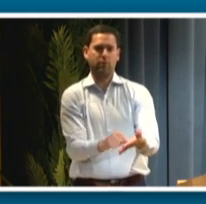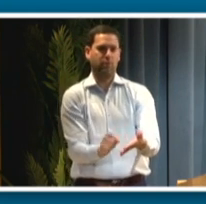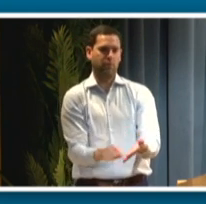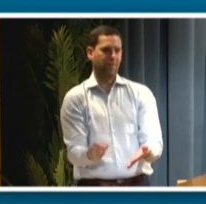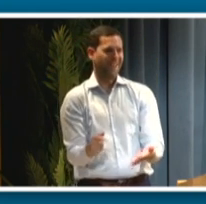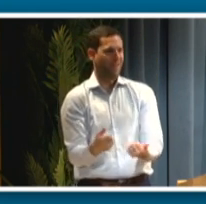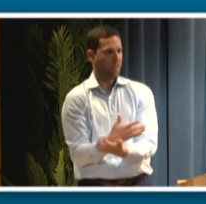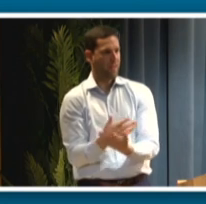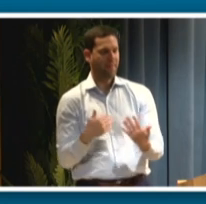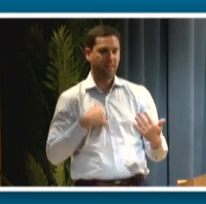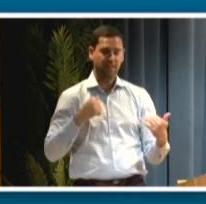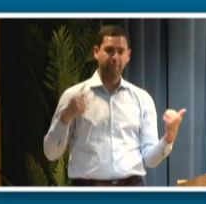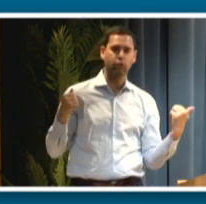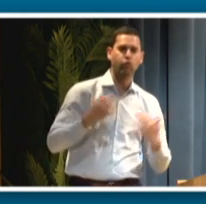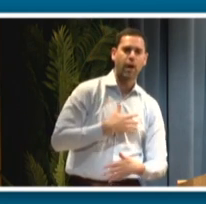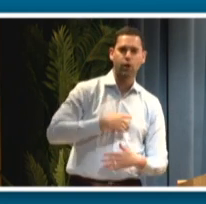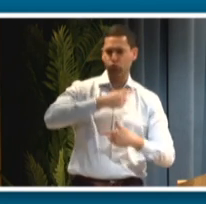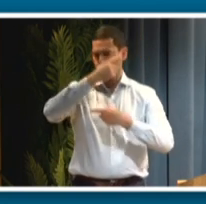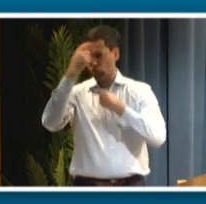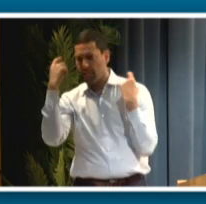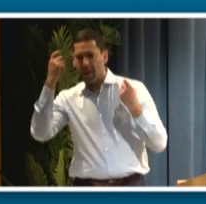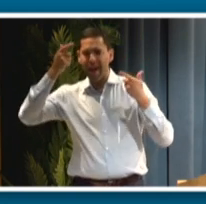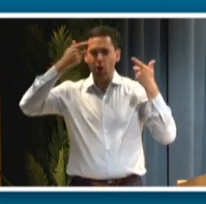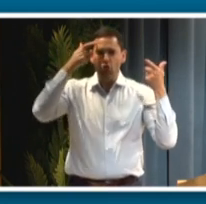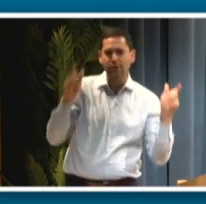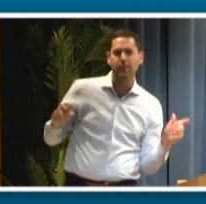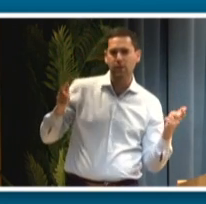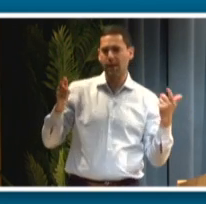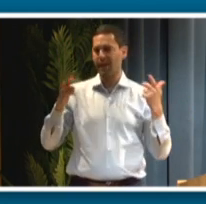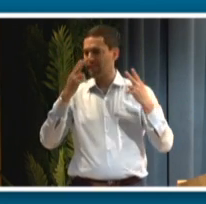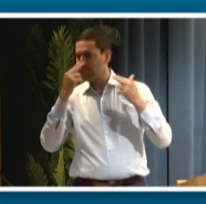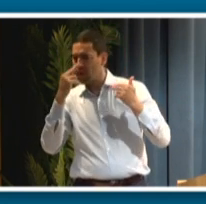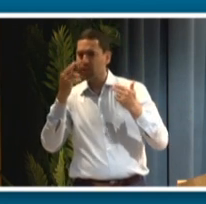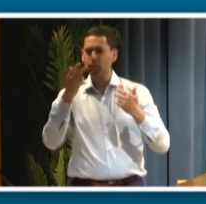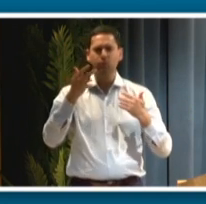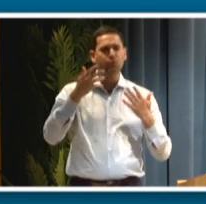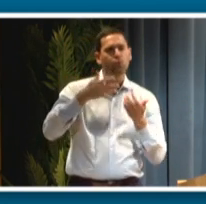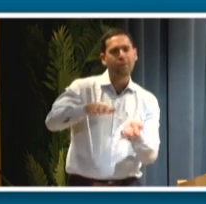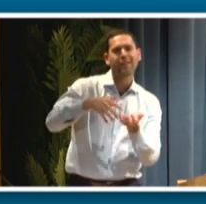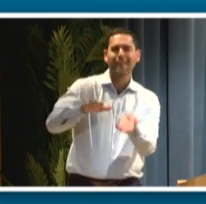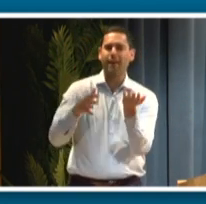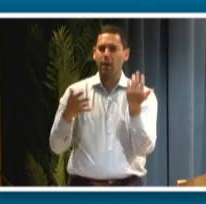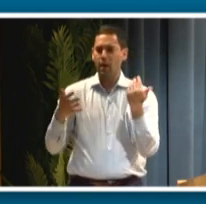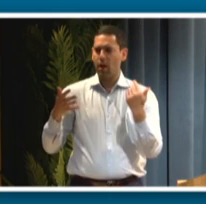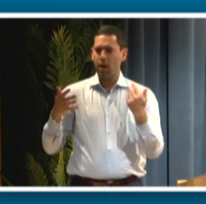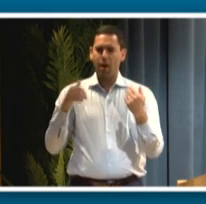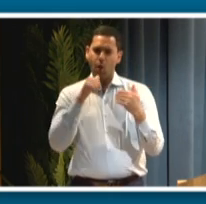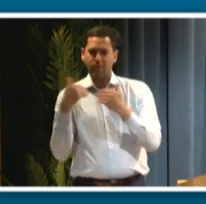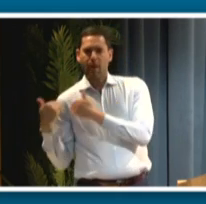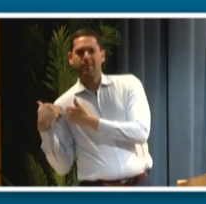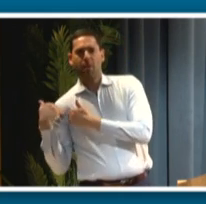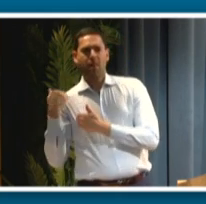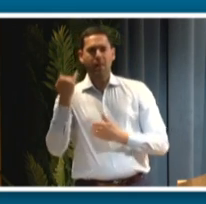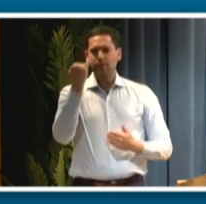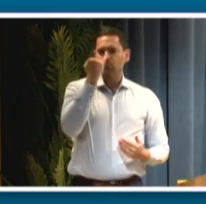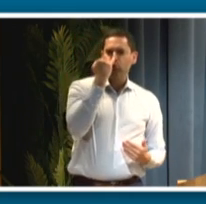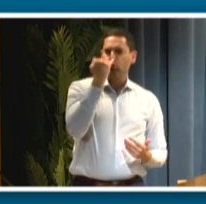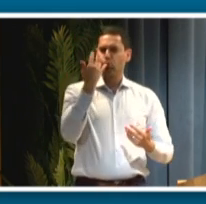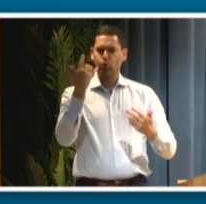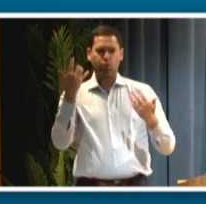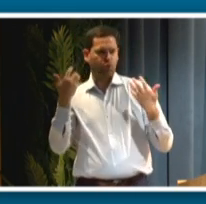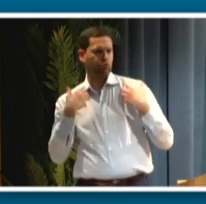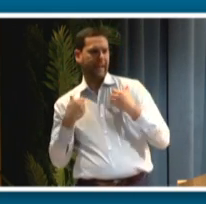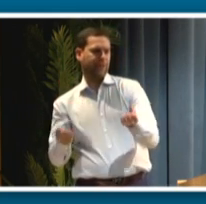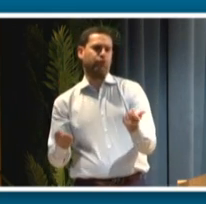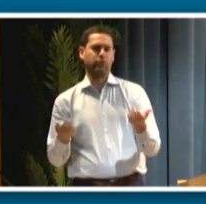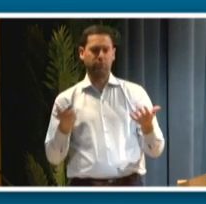the ones that are traumatized, the ones that are arrogant, the ones that are funny and goofy, the ones that are irresponsible and immature, the ones that are courageous, right? All